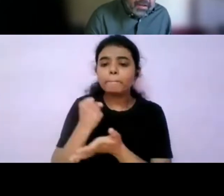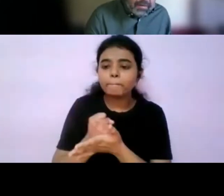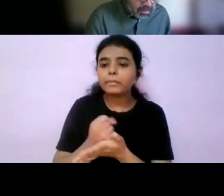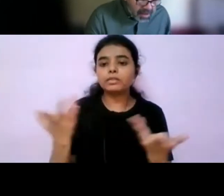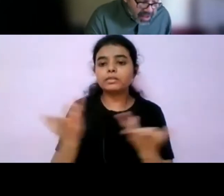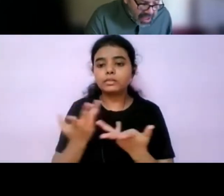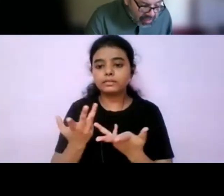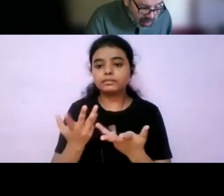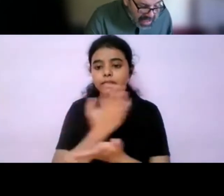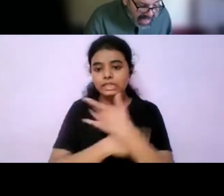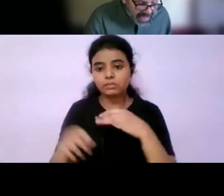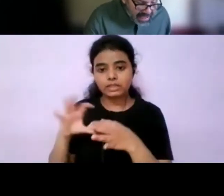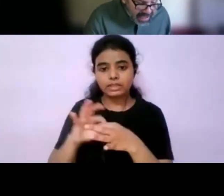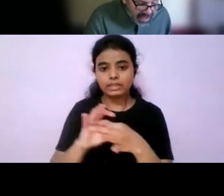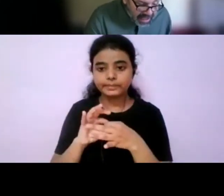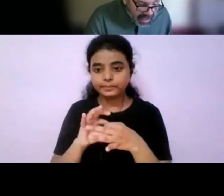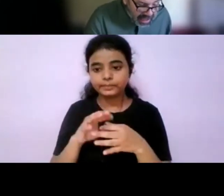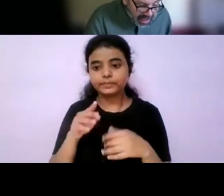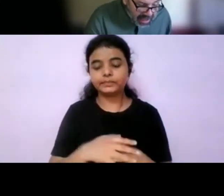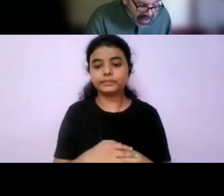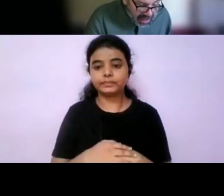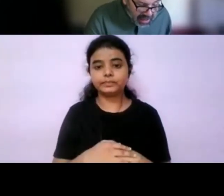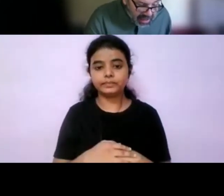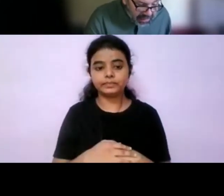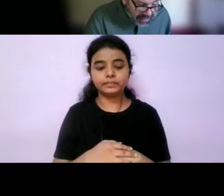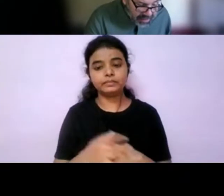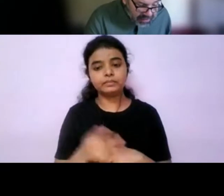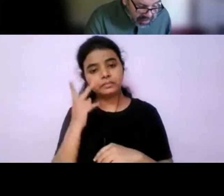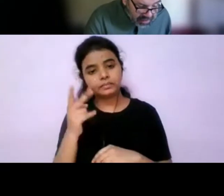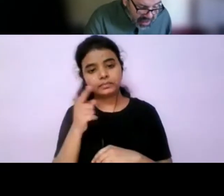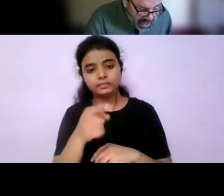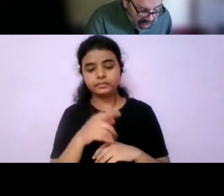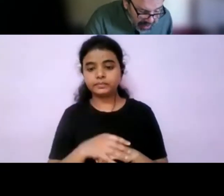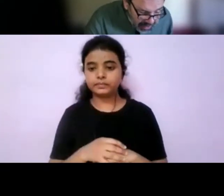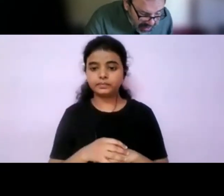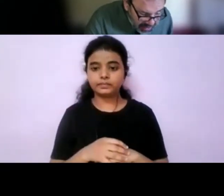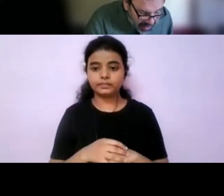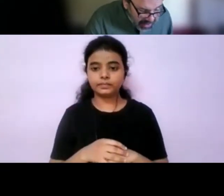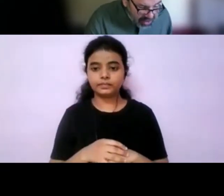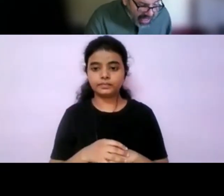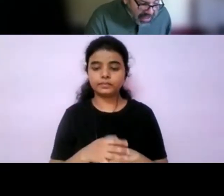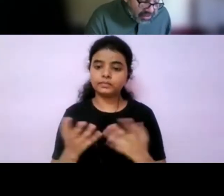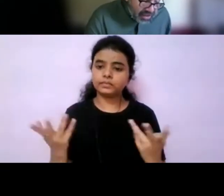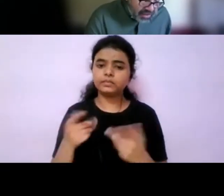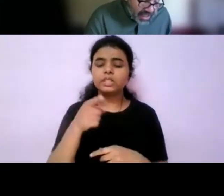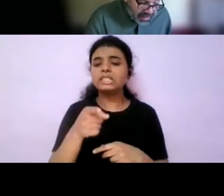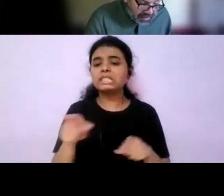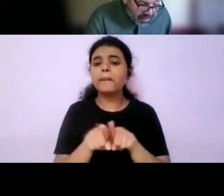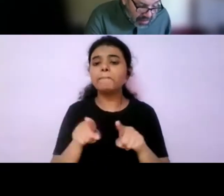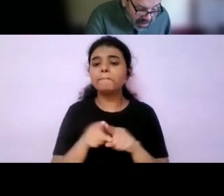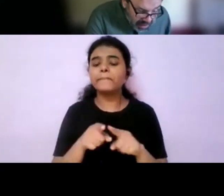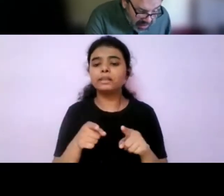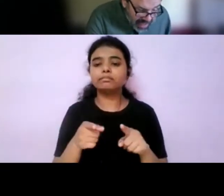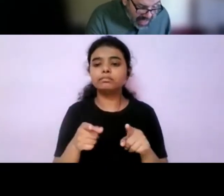is what laid the foundations. It challenged understandings